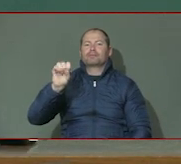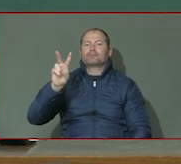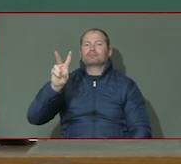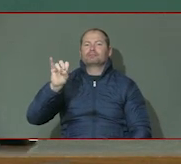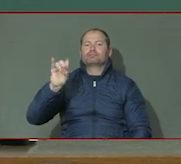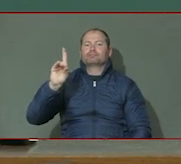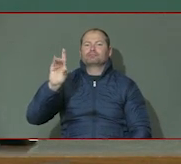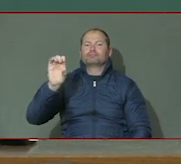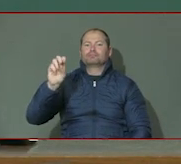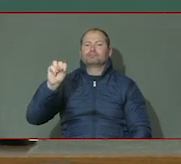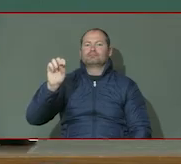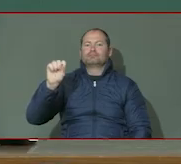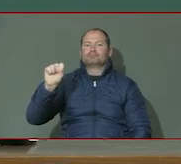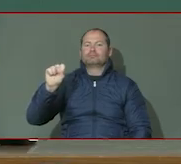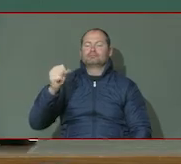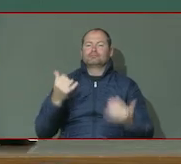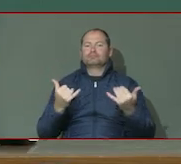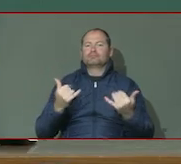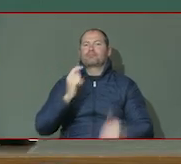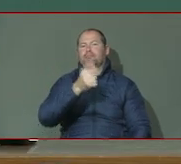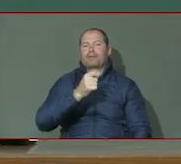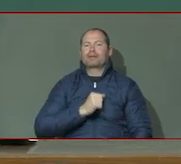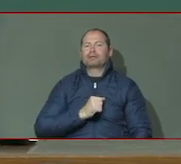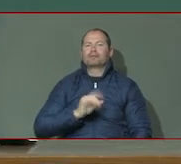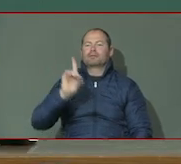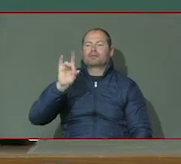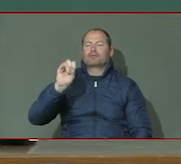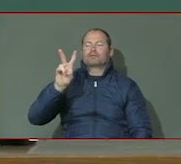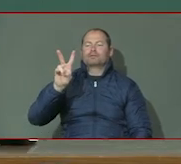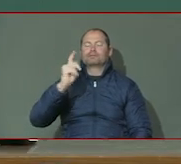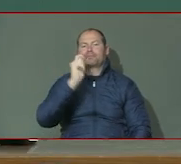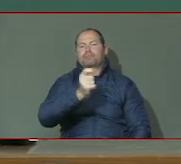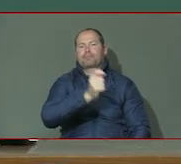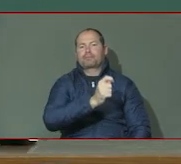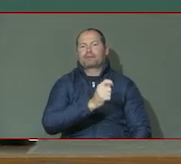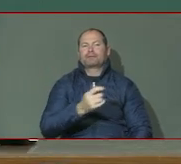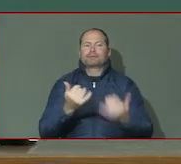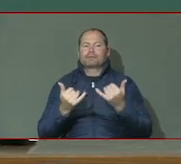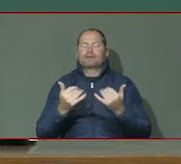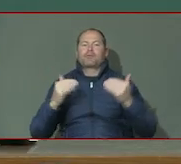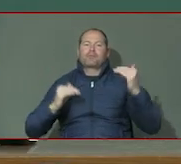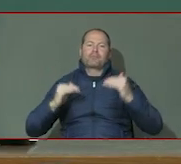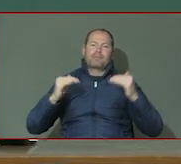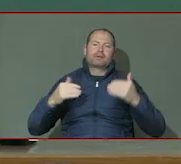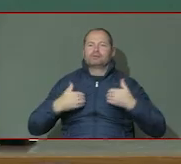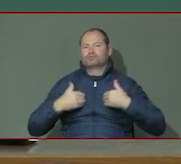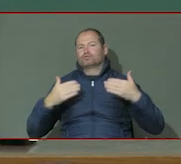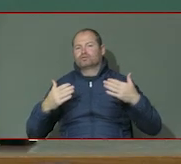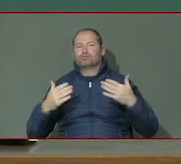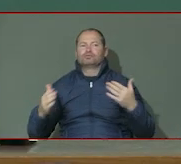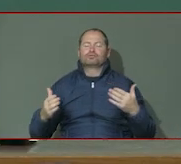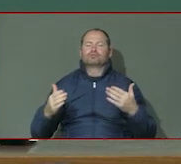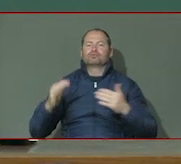again, for dividends paid, there's a note. Balance at the beginning year, dividends for the year, and balance at